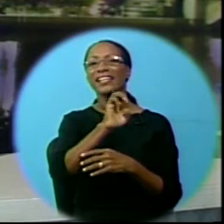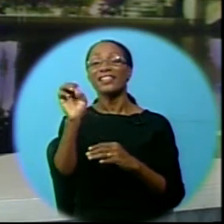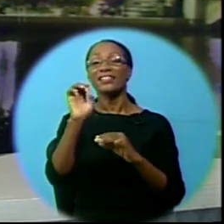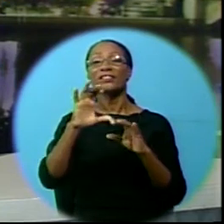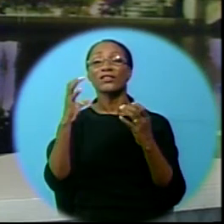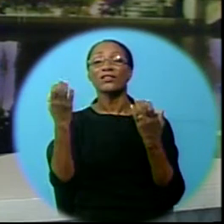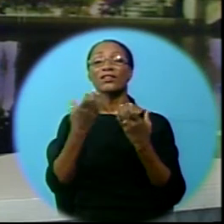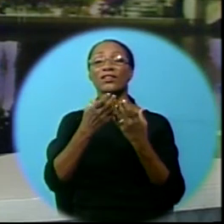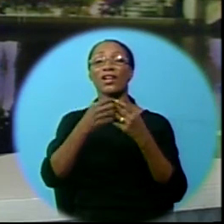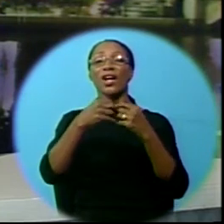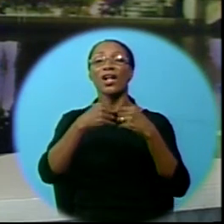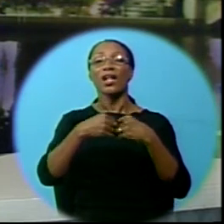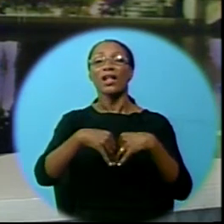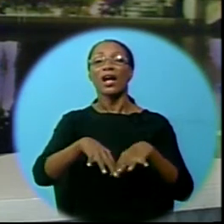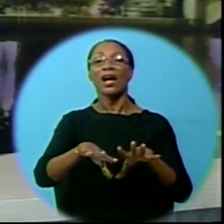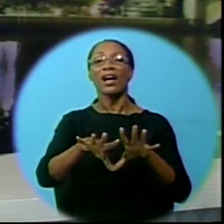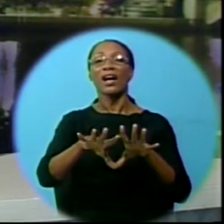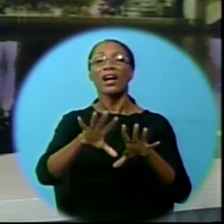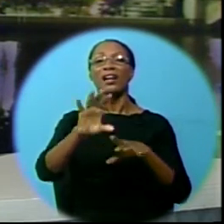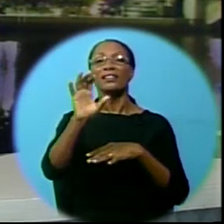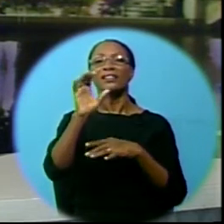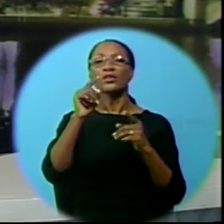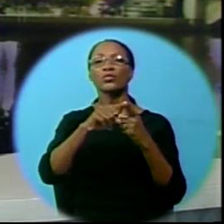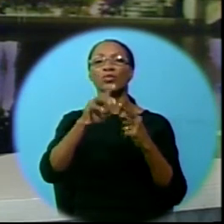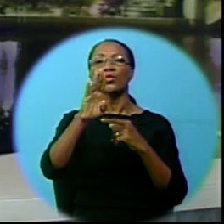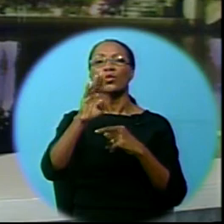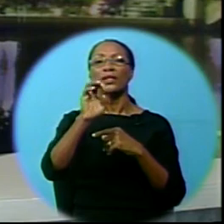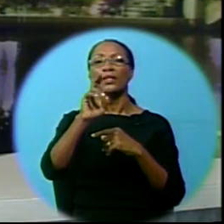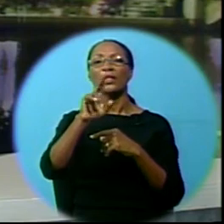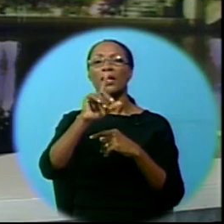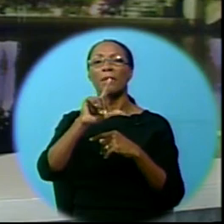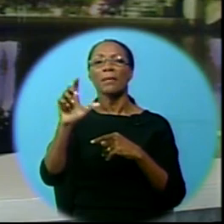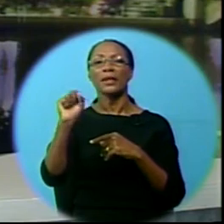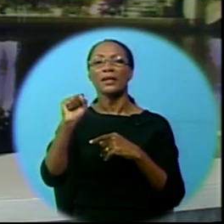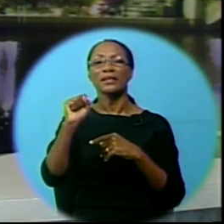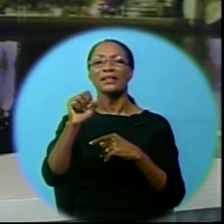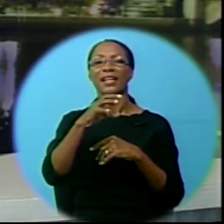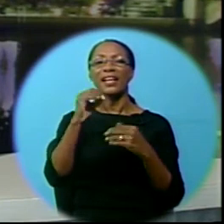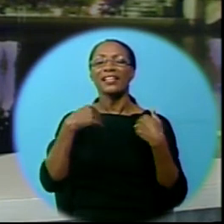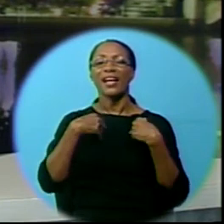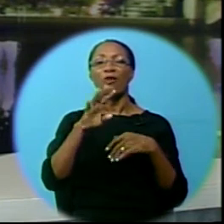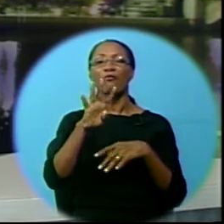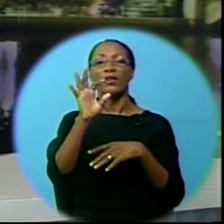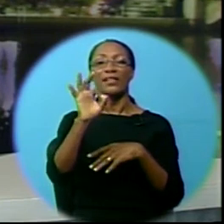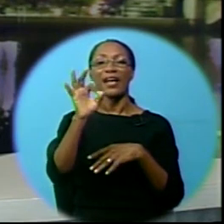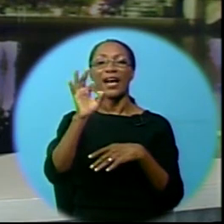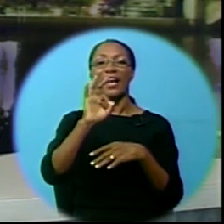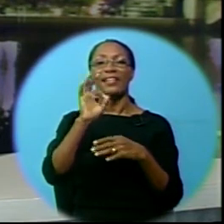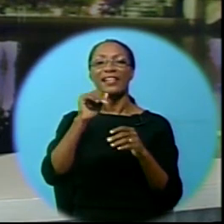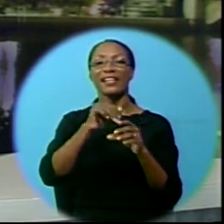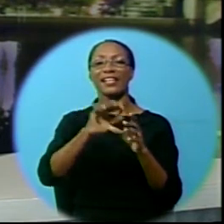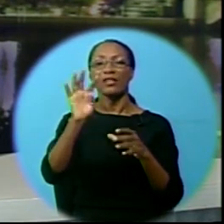to the Chicago Bulls. The Bulls scored a franchise record 49 points in the fourth quarter to